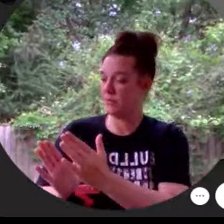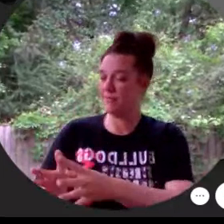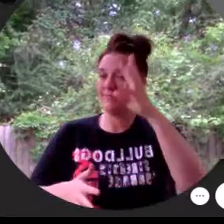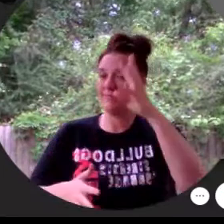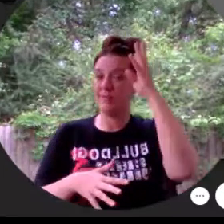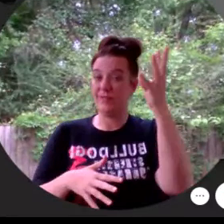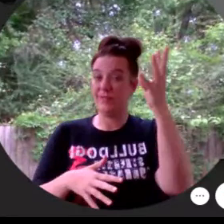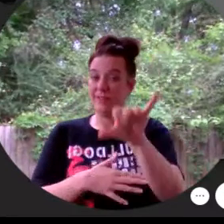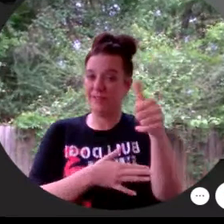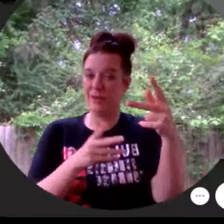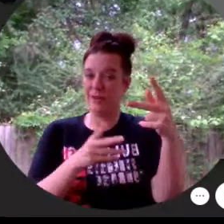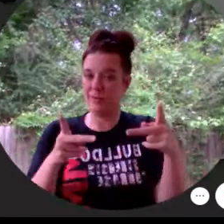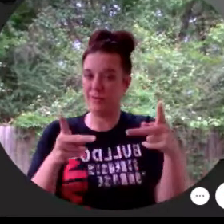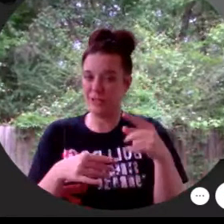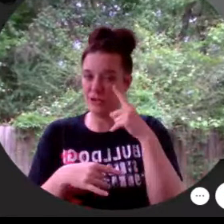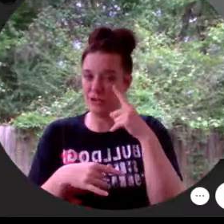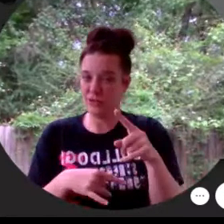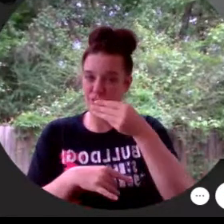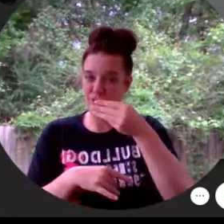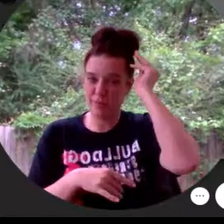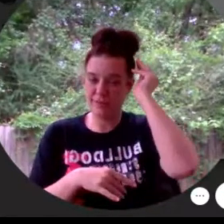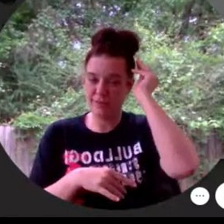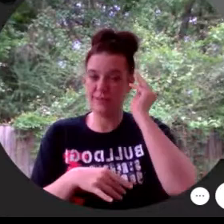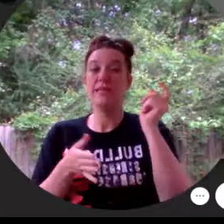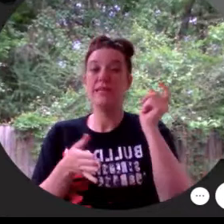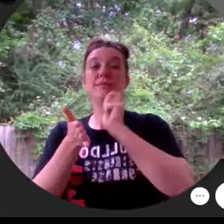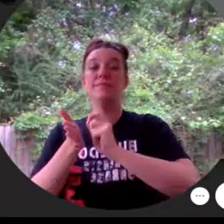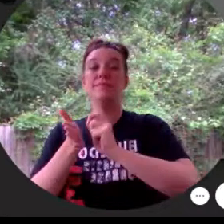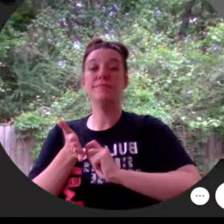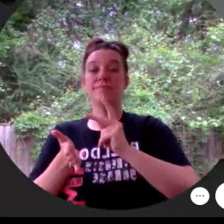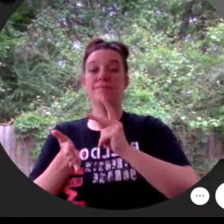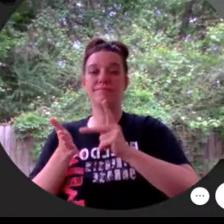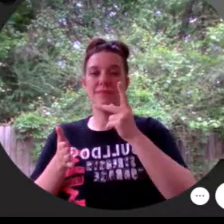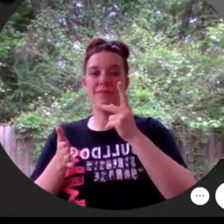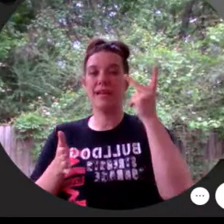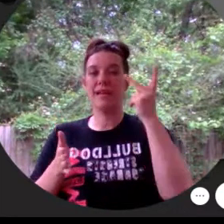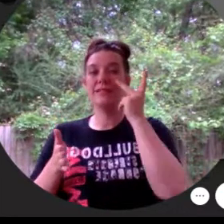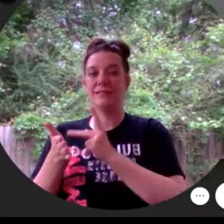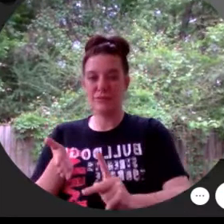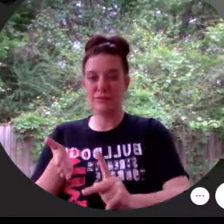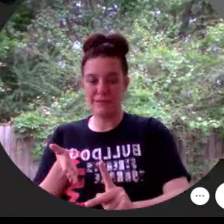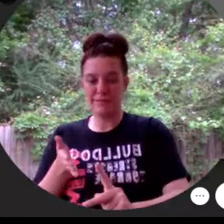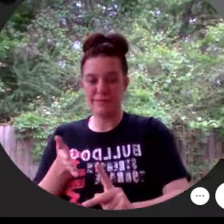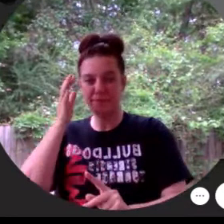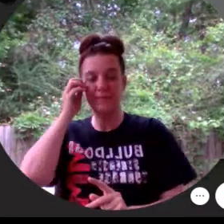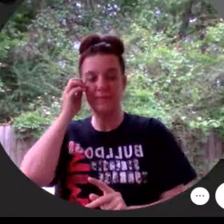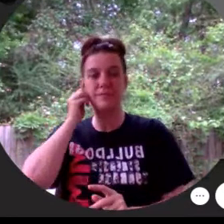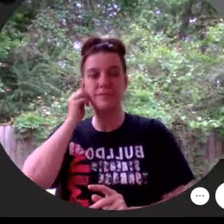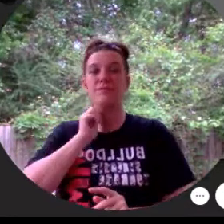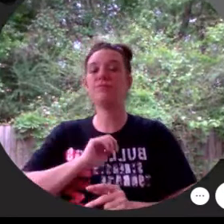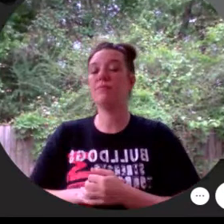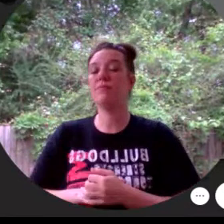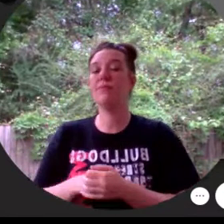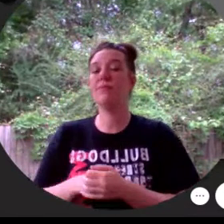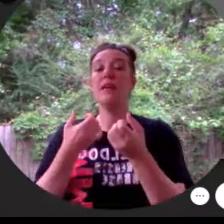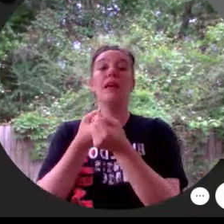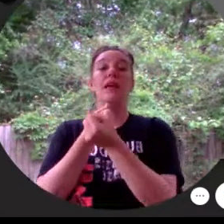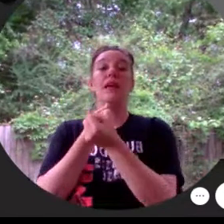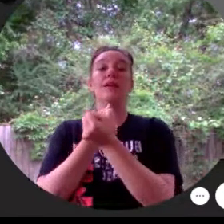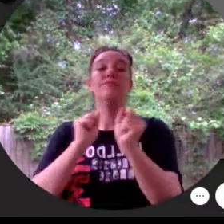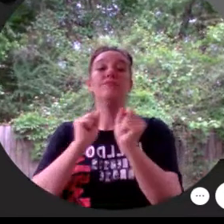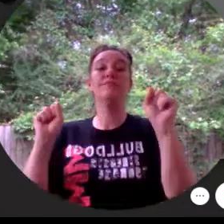invented. He takes minutes now, which frees up the minute-taking part of my brain for